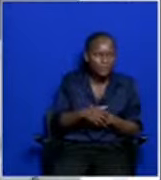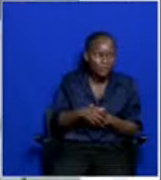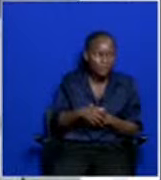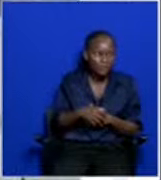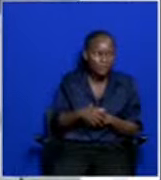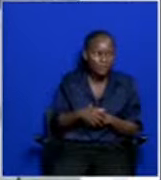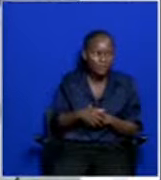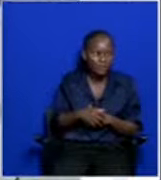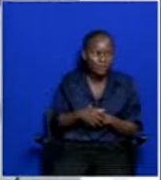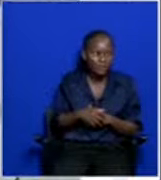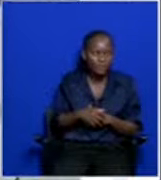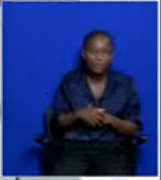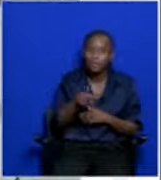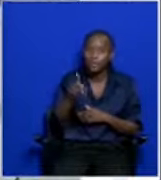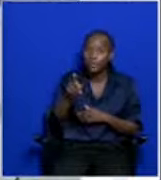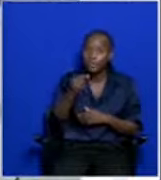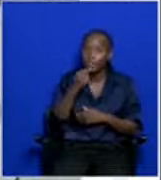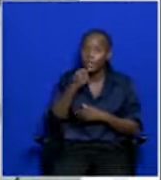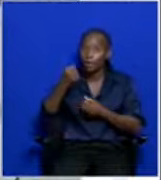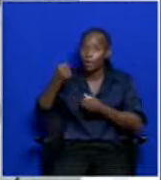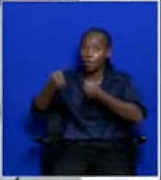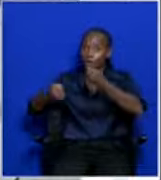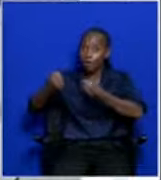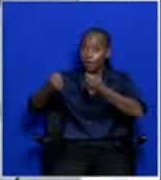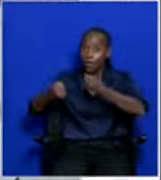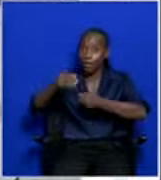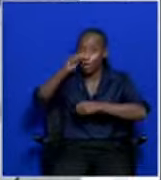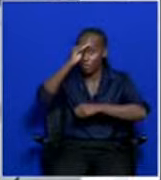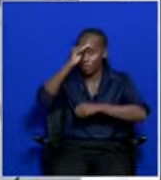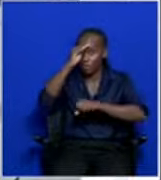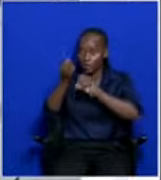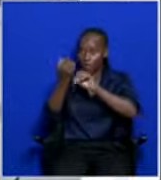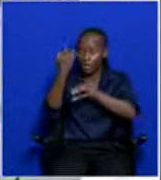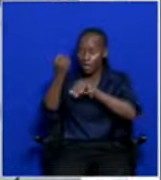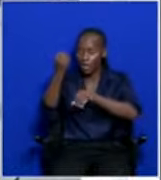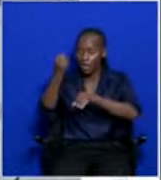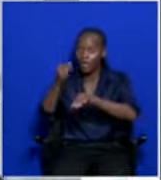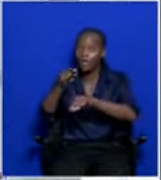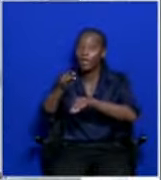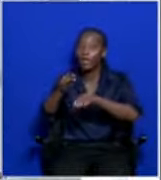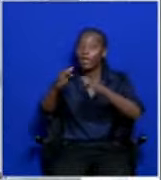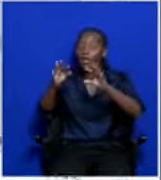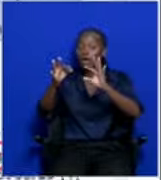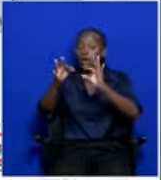now. Now it's inside the estate now. They are now inside the estate. Yes.